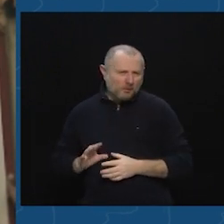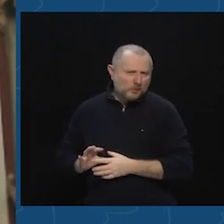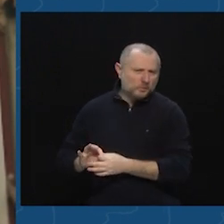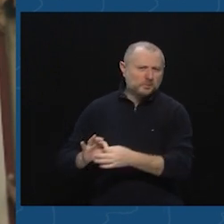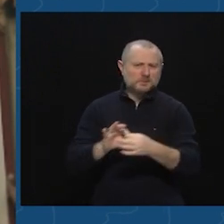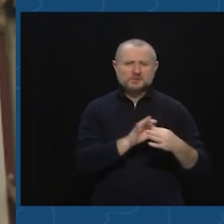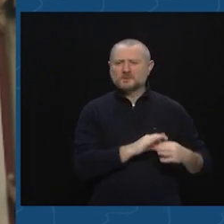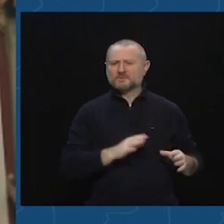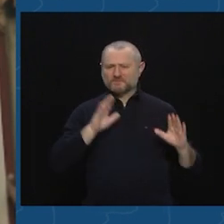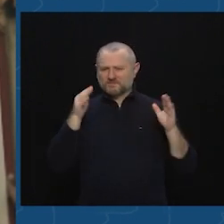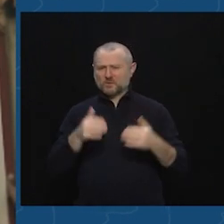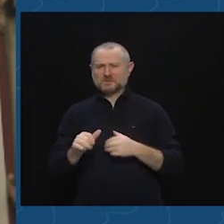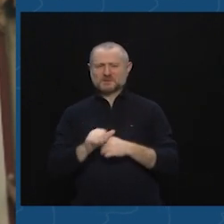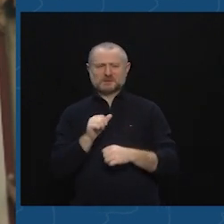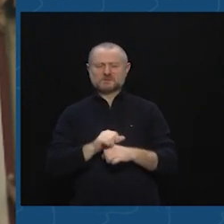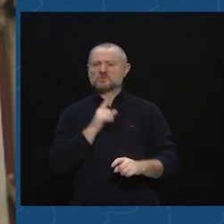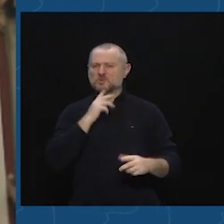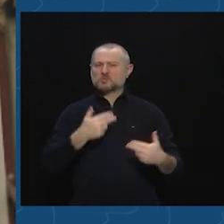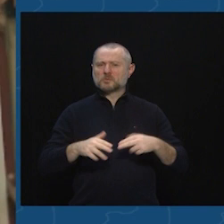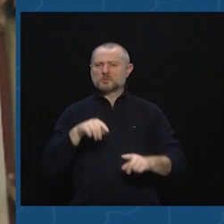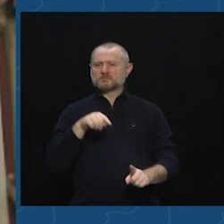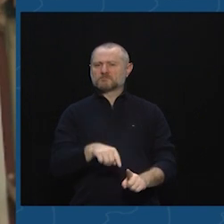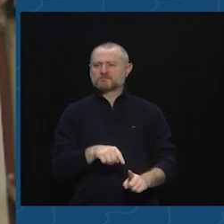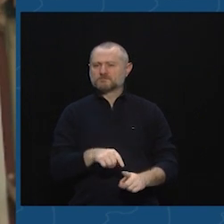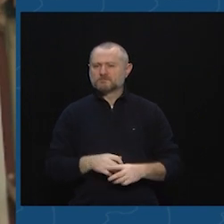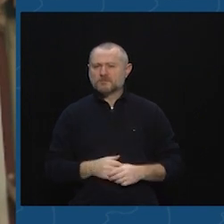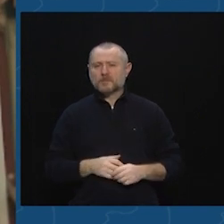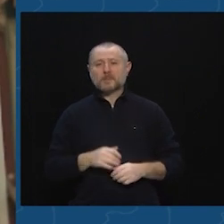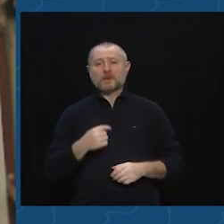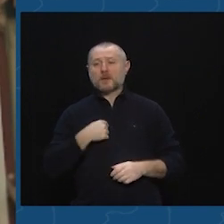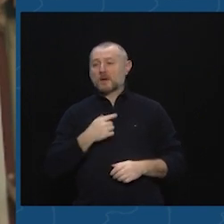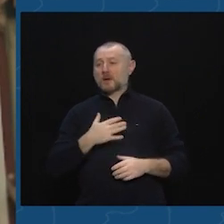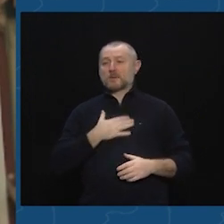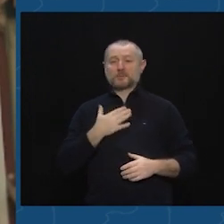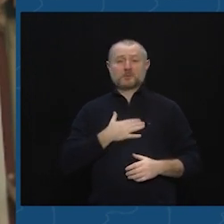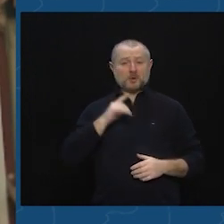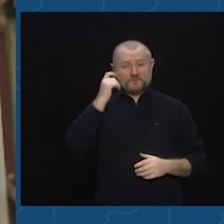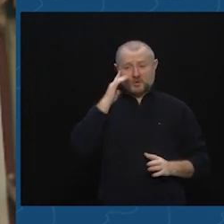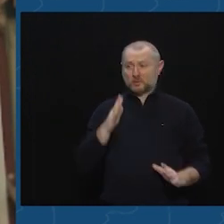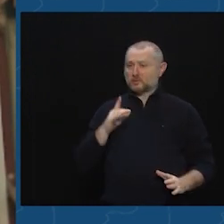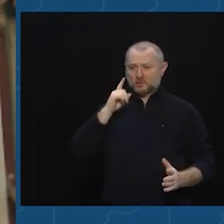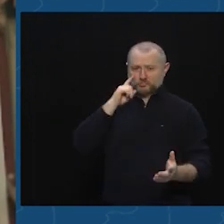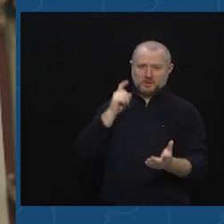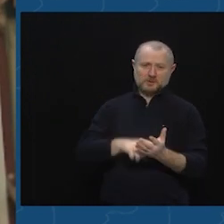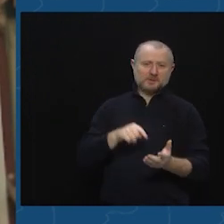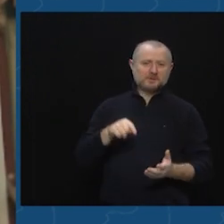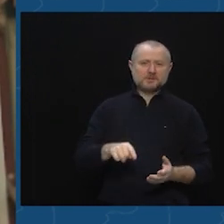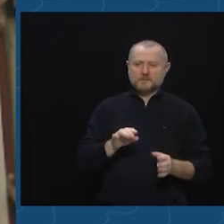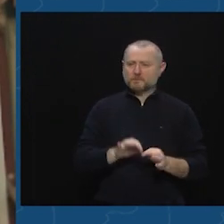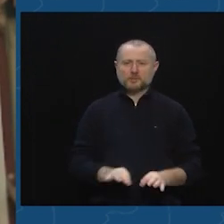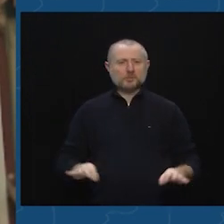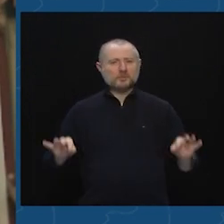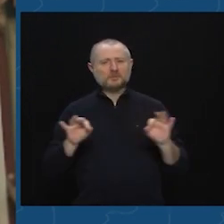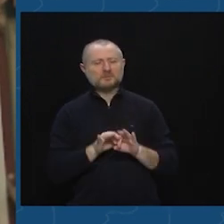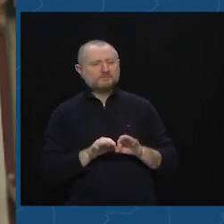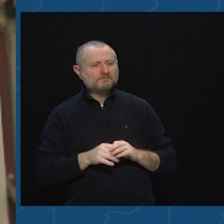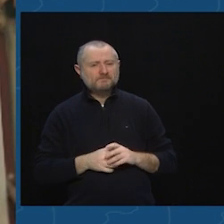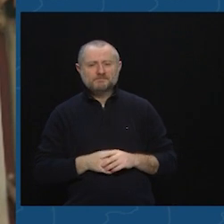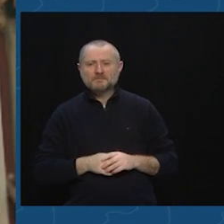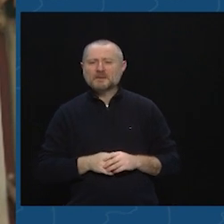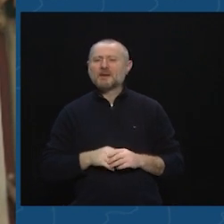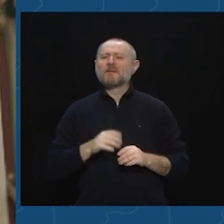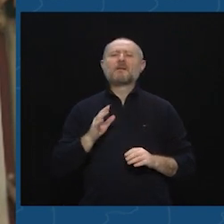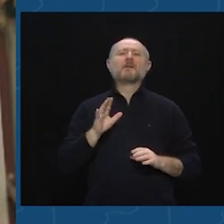happy to have a governor that has acknowledged the importance of this moment. And it was clear in your comments,